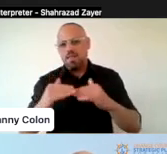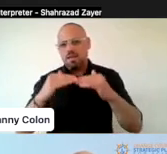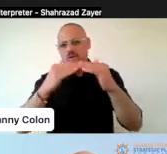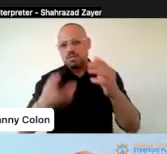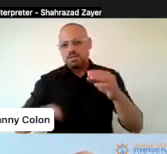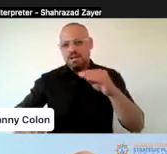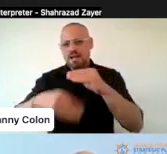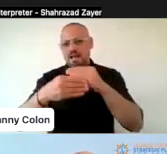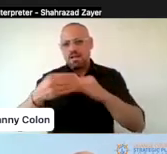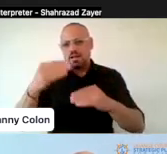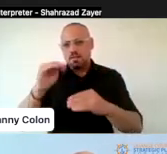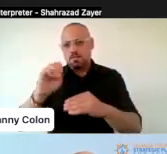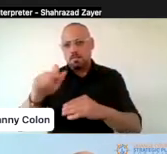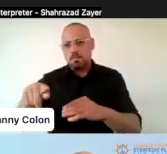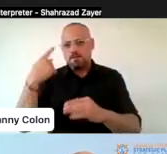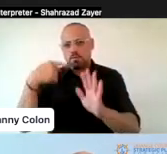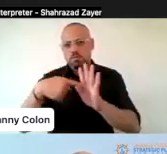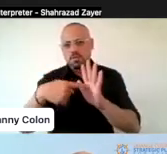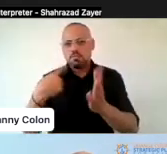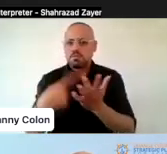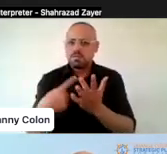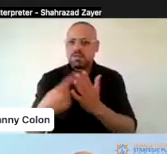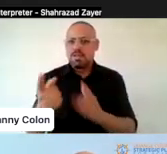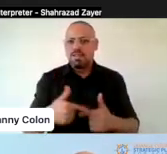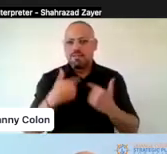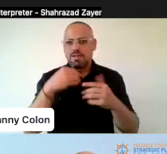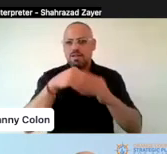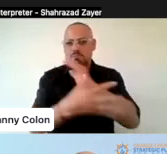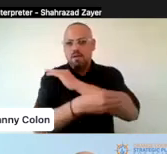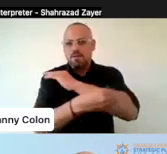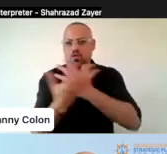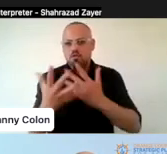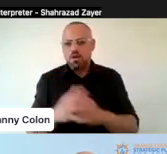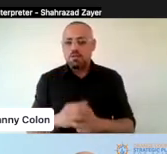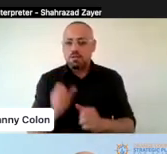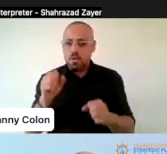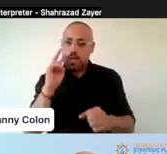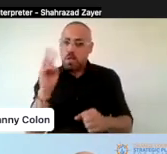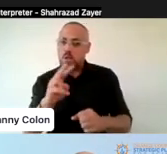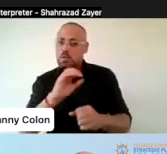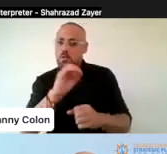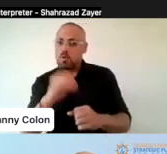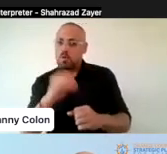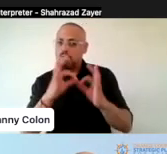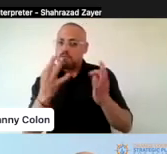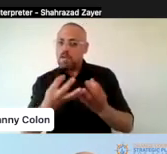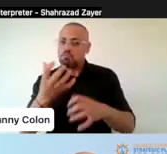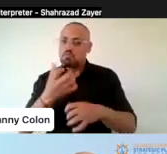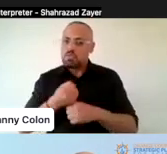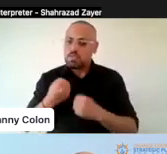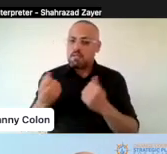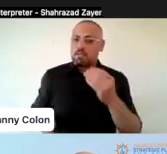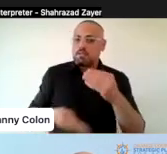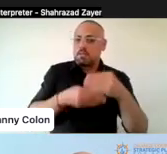map. For example, we've talked about living in poverty already. We can look at the percentage of families receiving